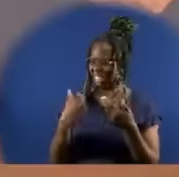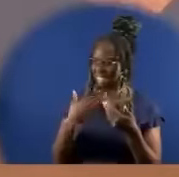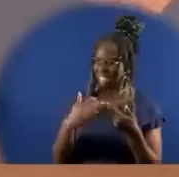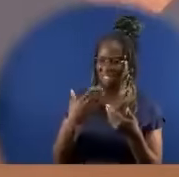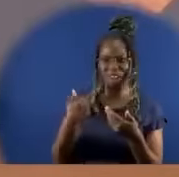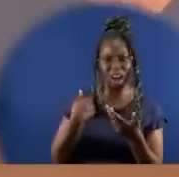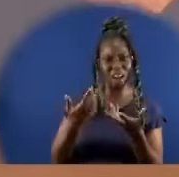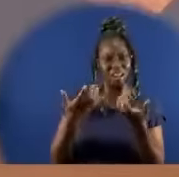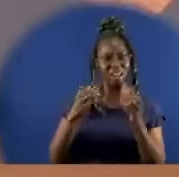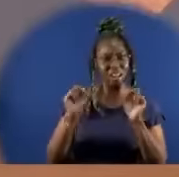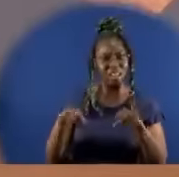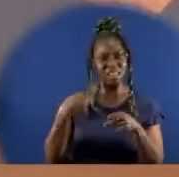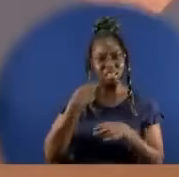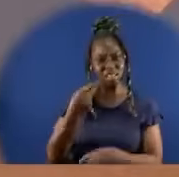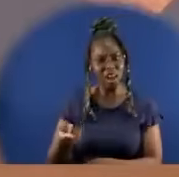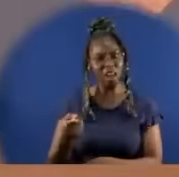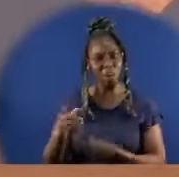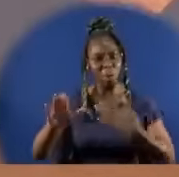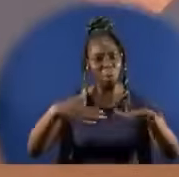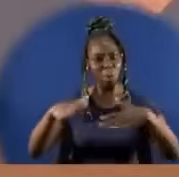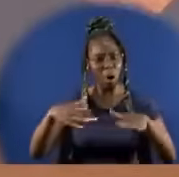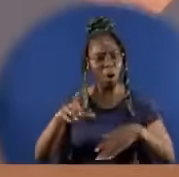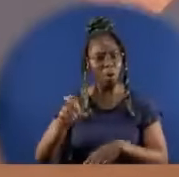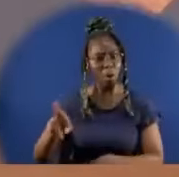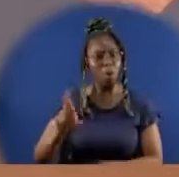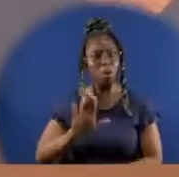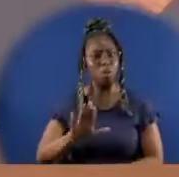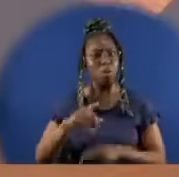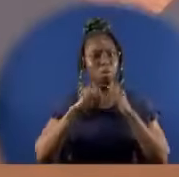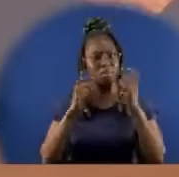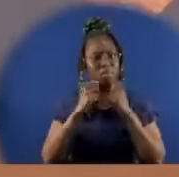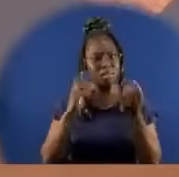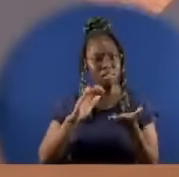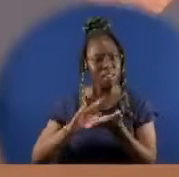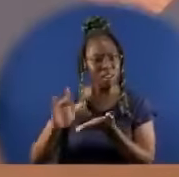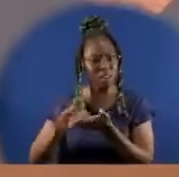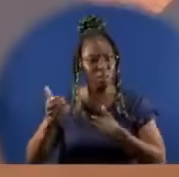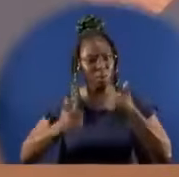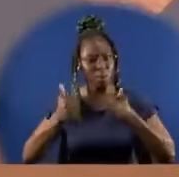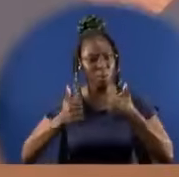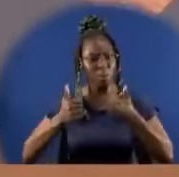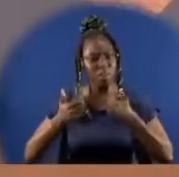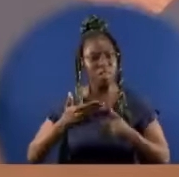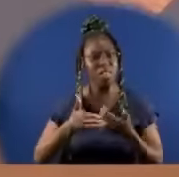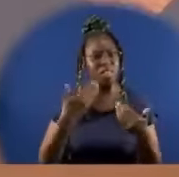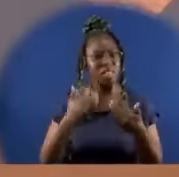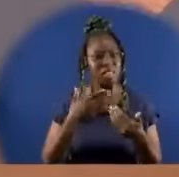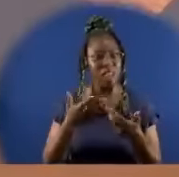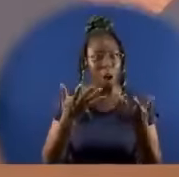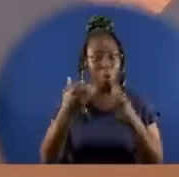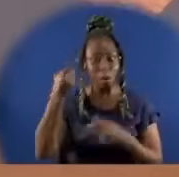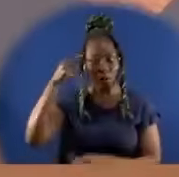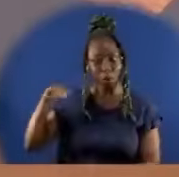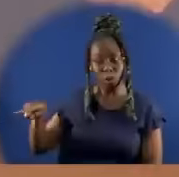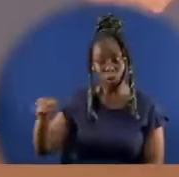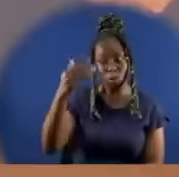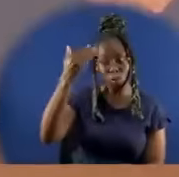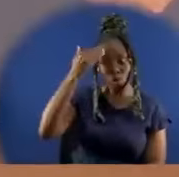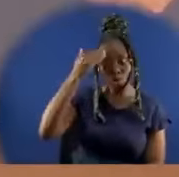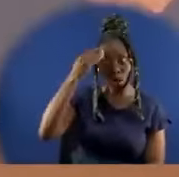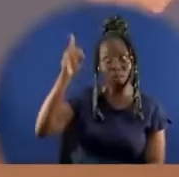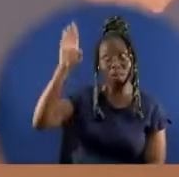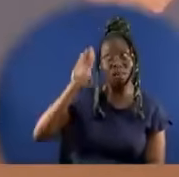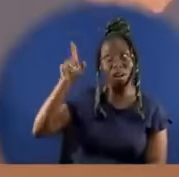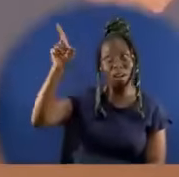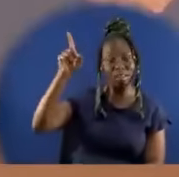and walk, or to say, son, your sins are forgiven? And in verse 24, Jesus says, I just wanted you to know that the Son of Man has authority